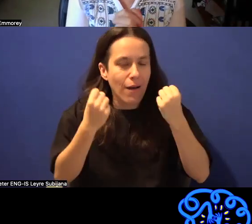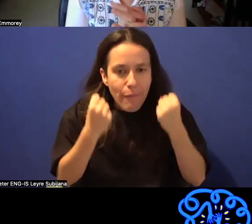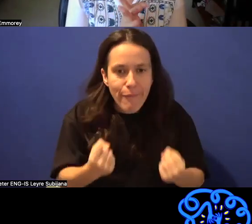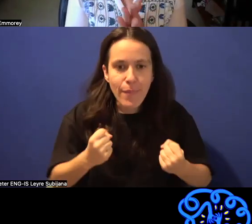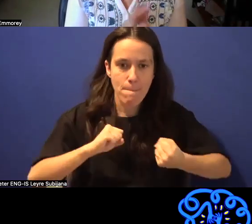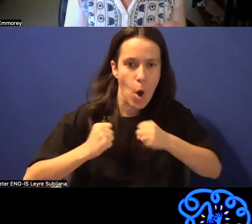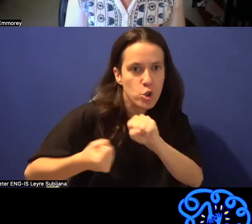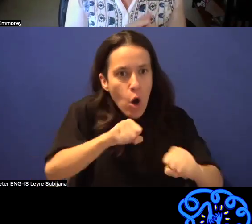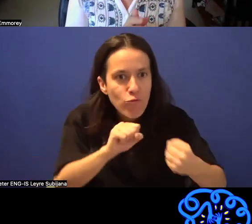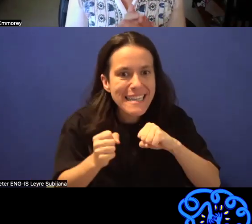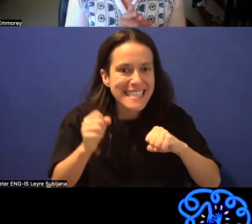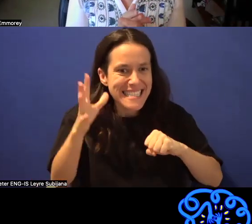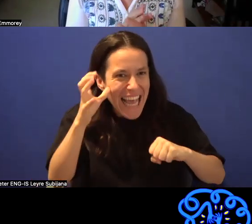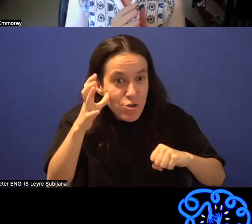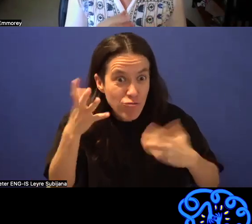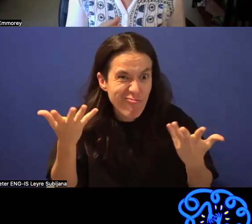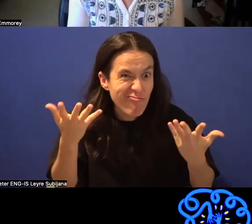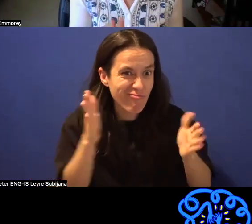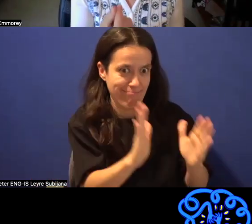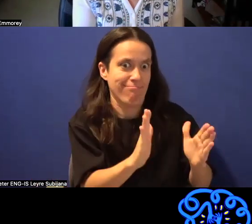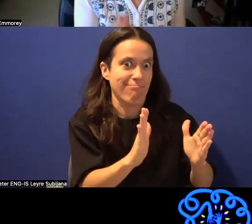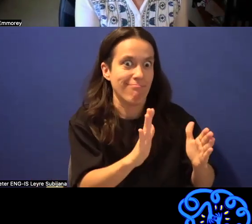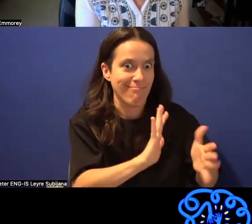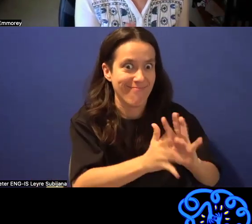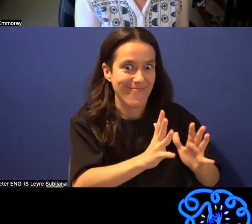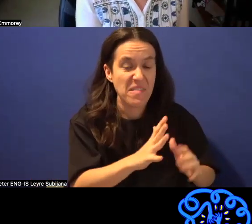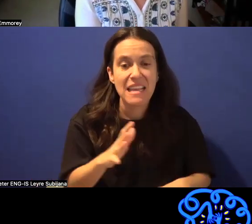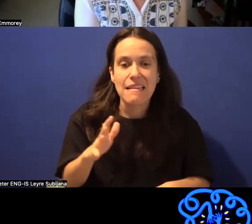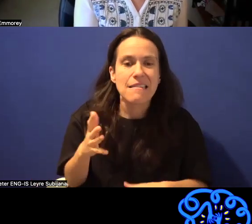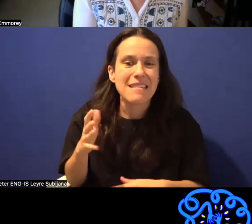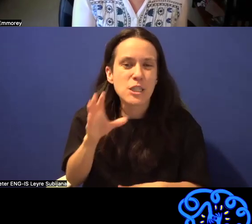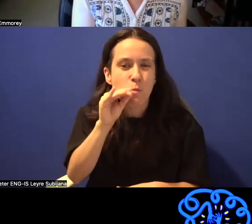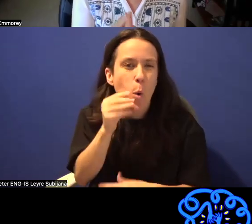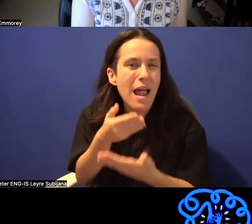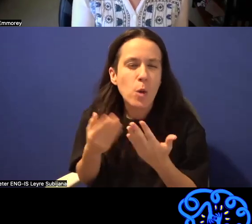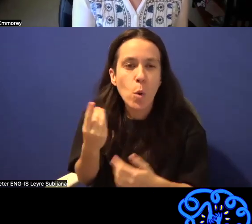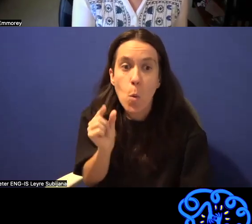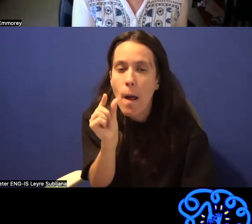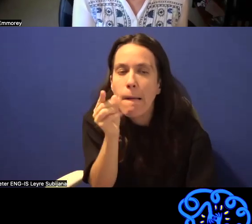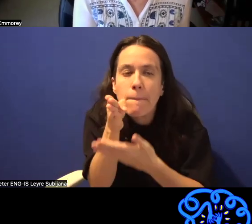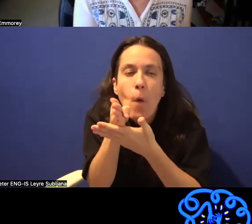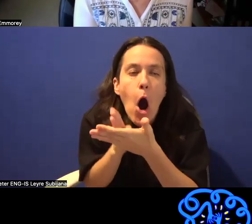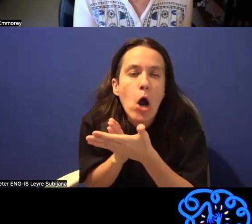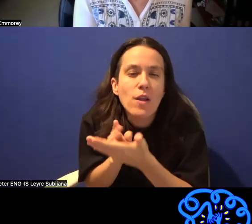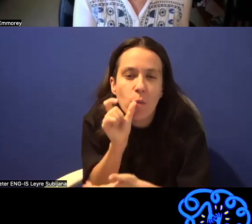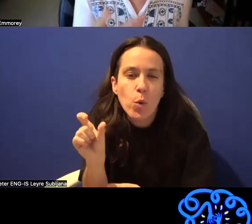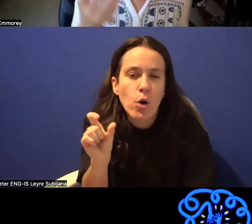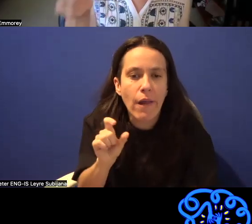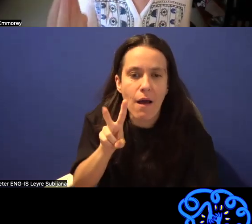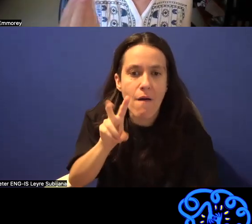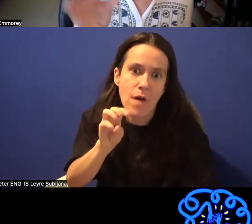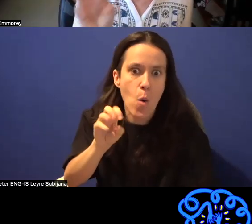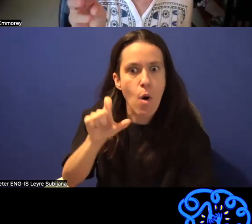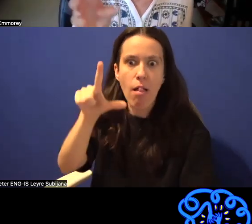meanings. In spoken languages, it's often just one part of a word, like the vowel. So high vowels mapping